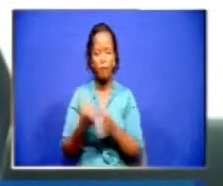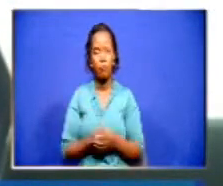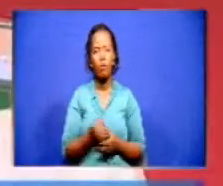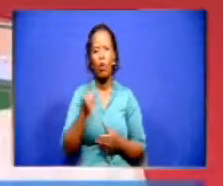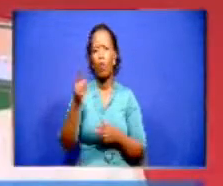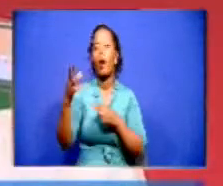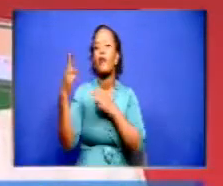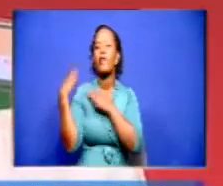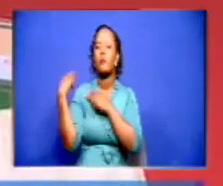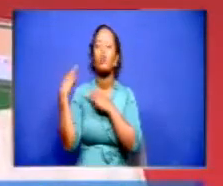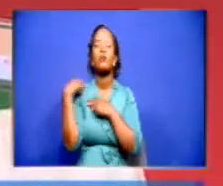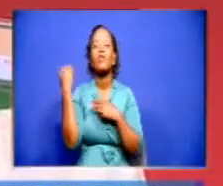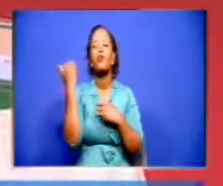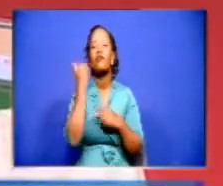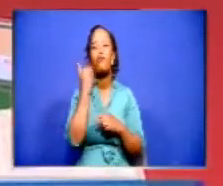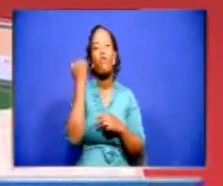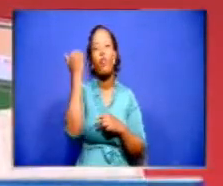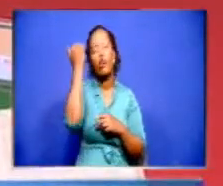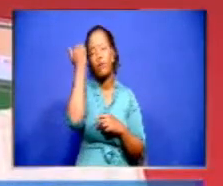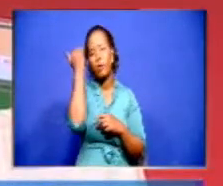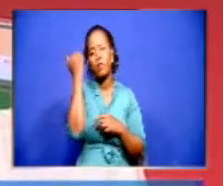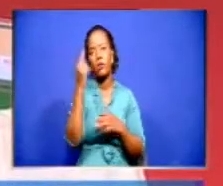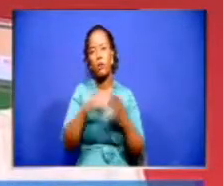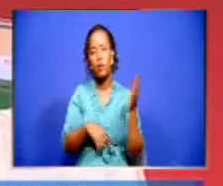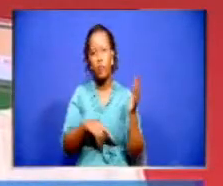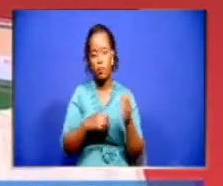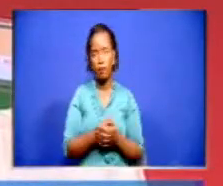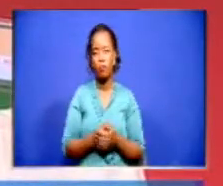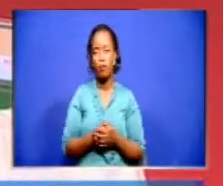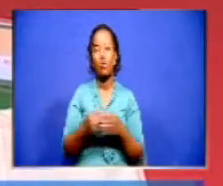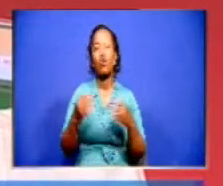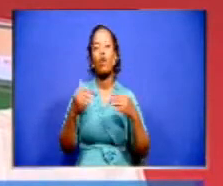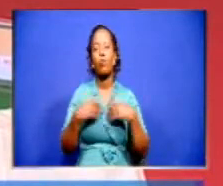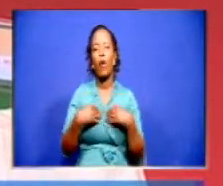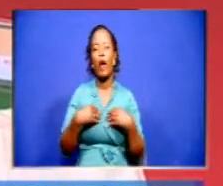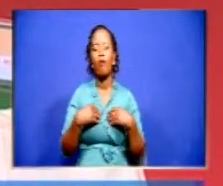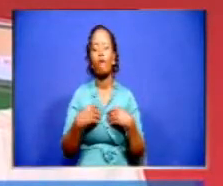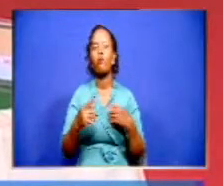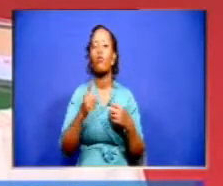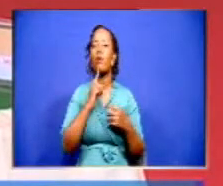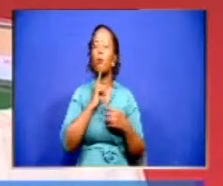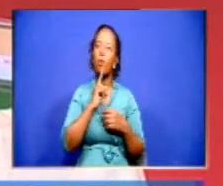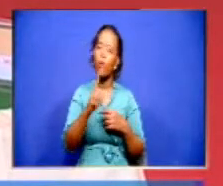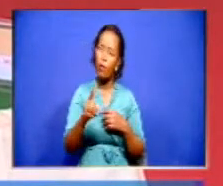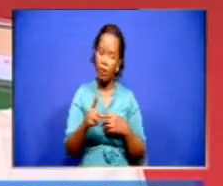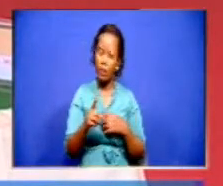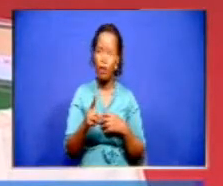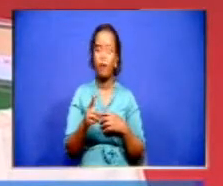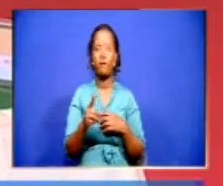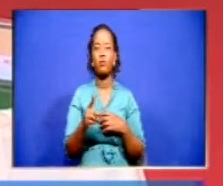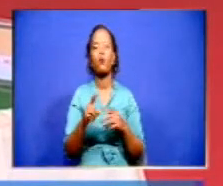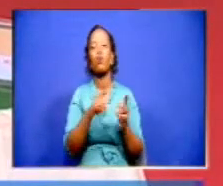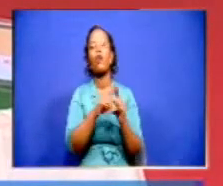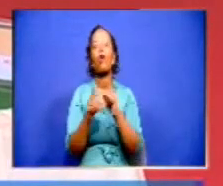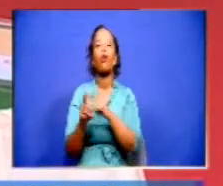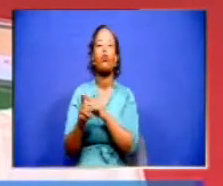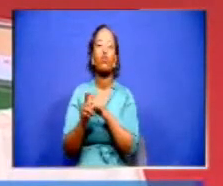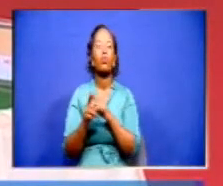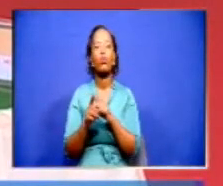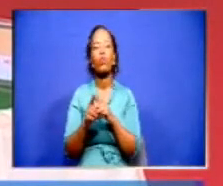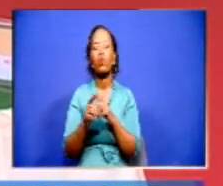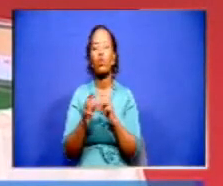for the court is to provide authoritative and